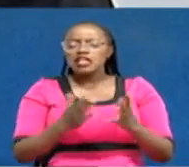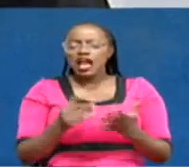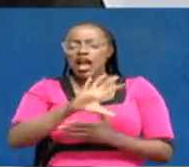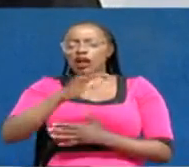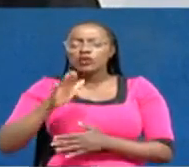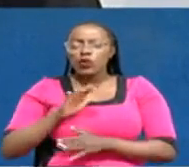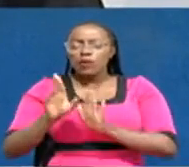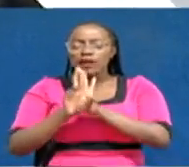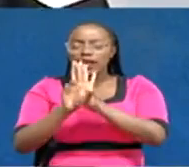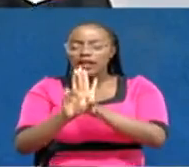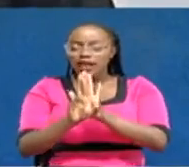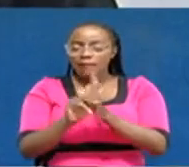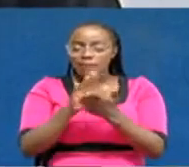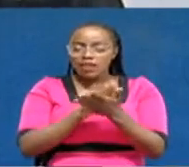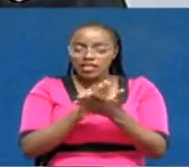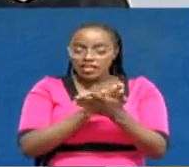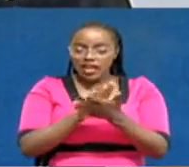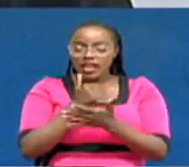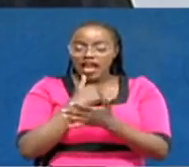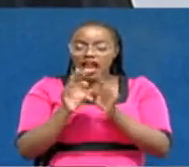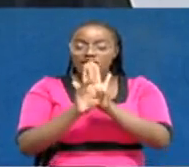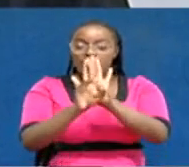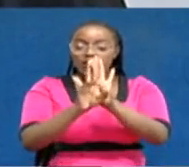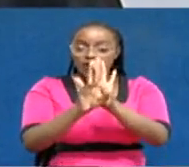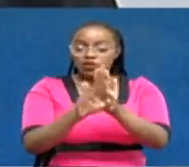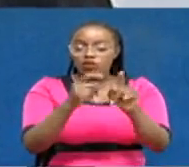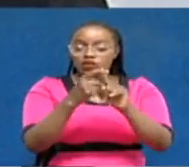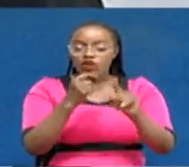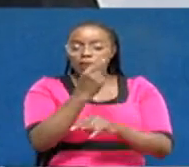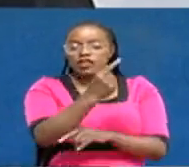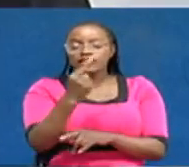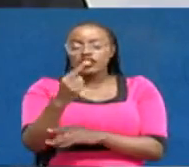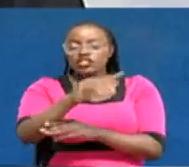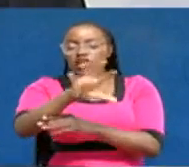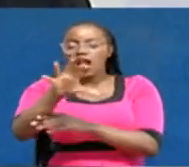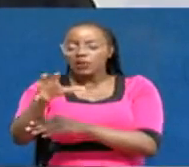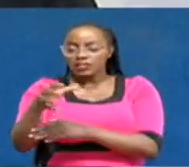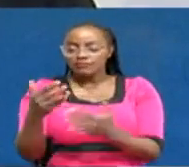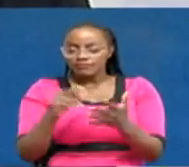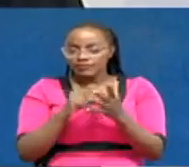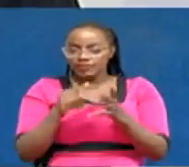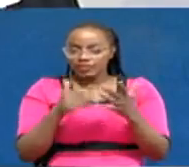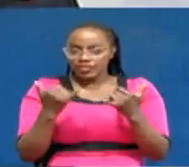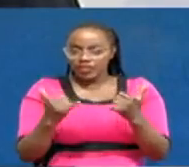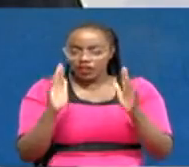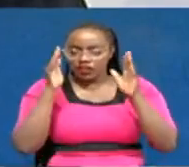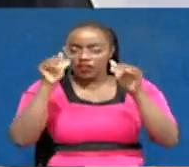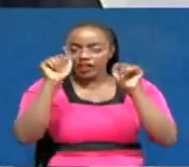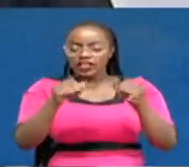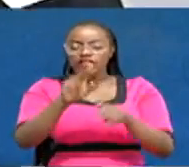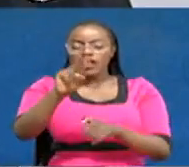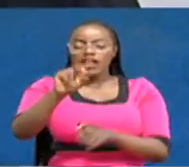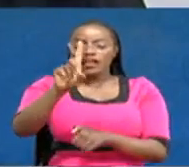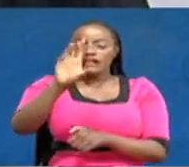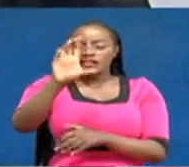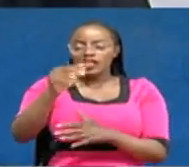county women representatives. Basically, it has representation from each county. So let's now focus on the